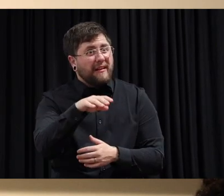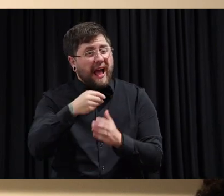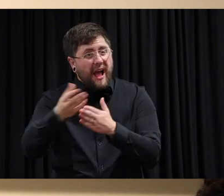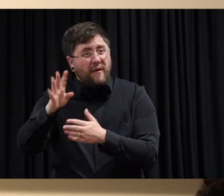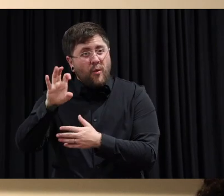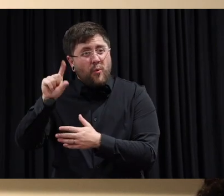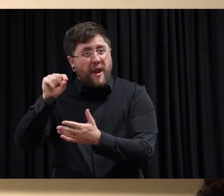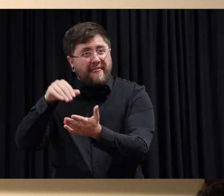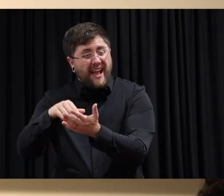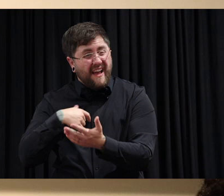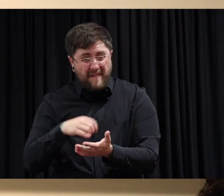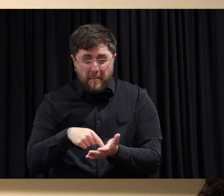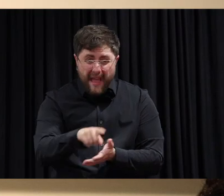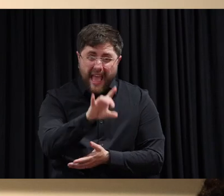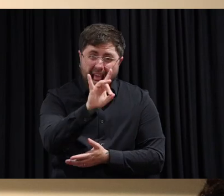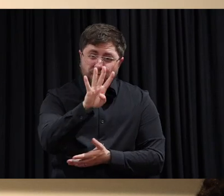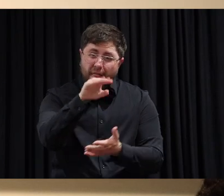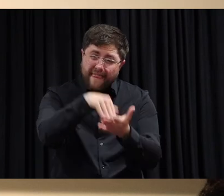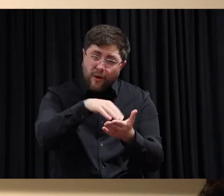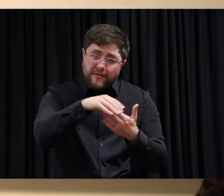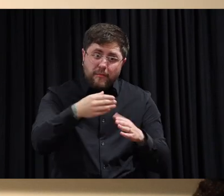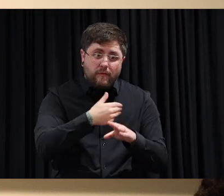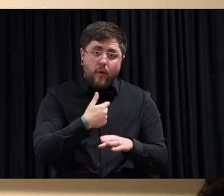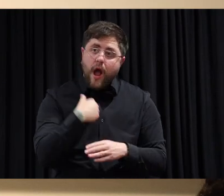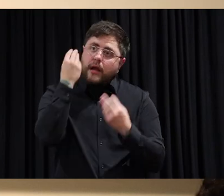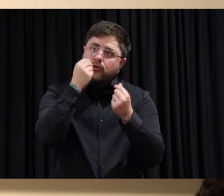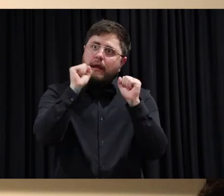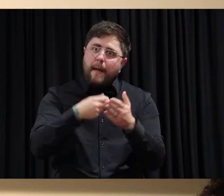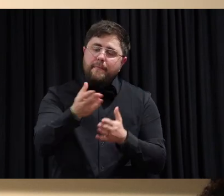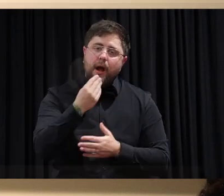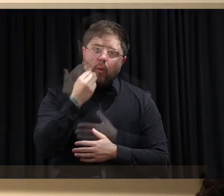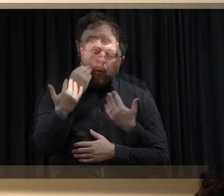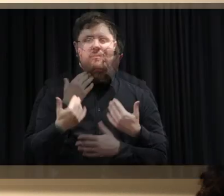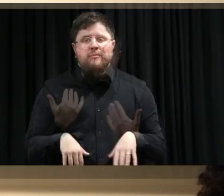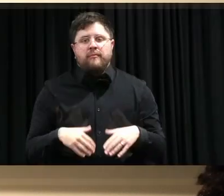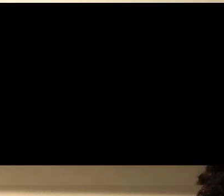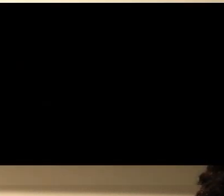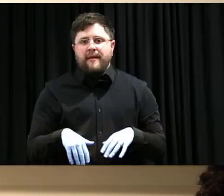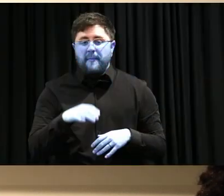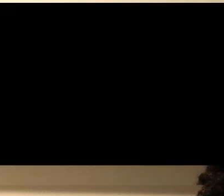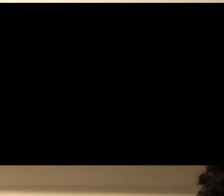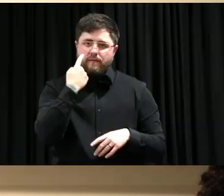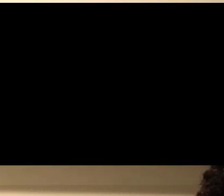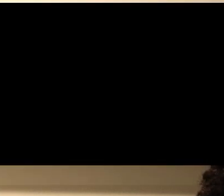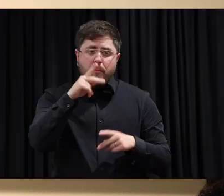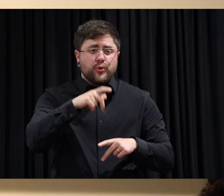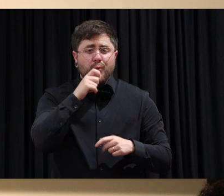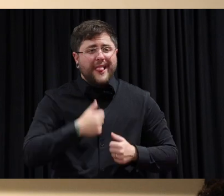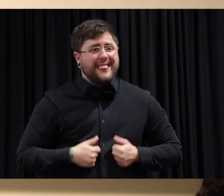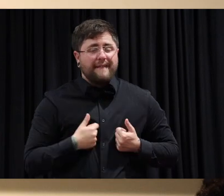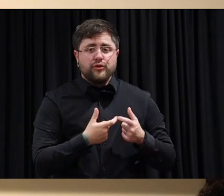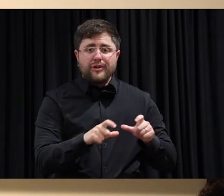$420,000. I need 84 grand in the bank before I even start thinking about owning a home. That is, to somebody who is paycheck to